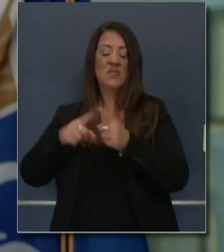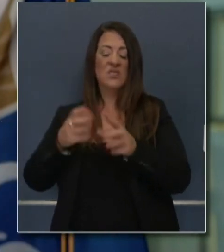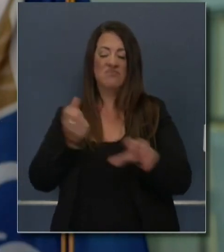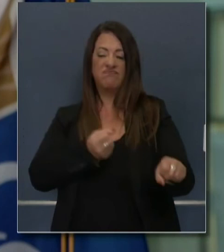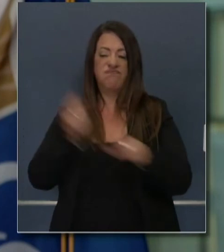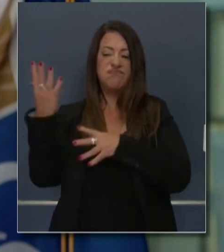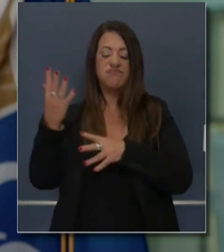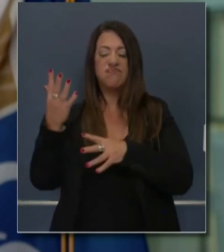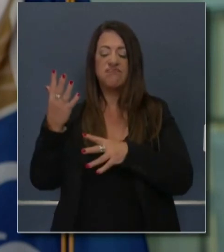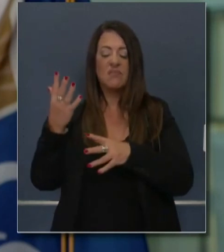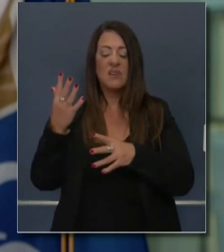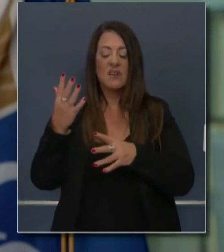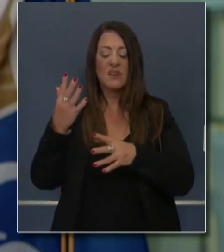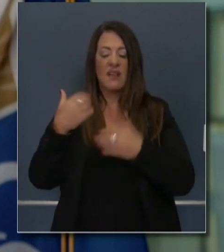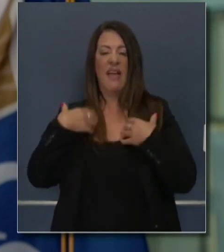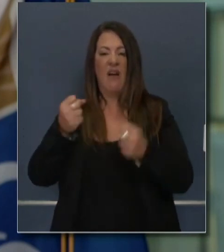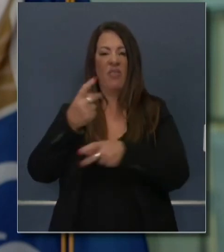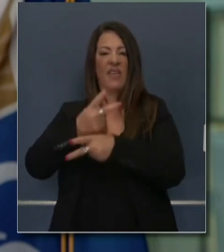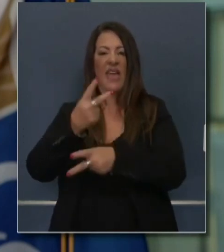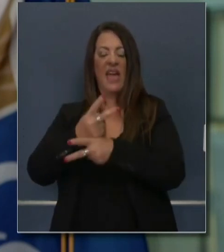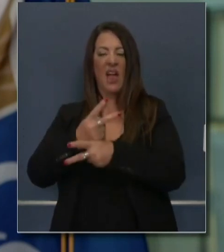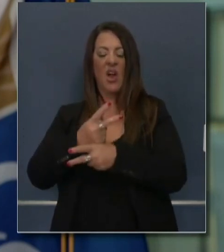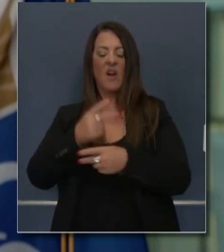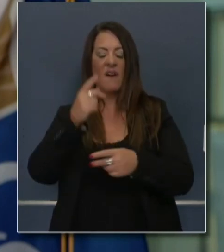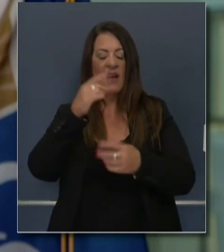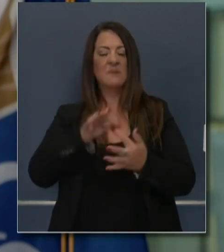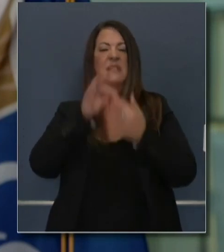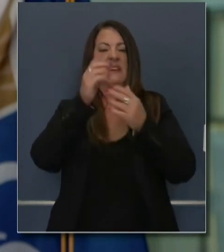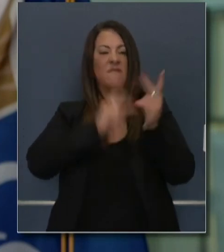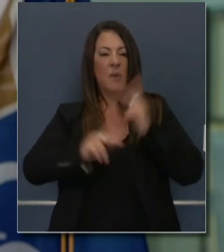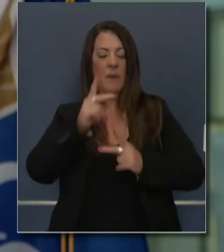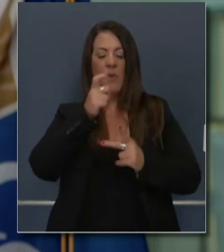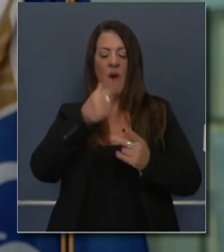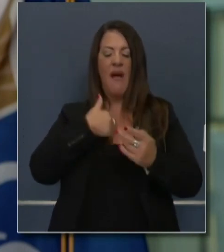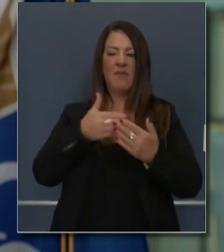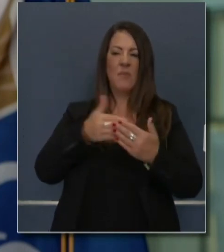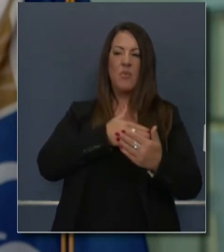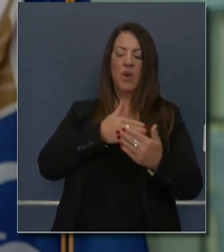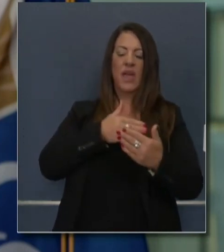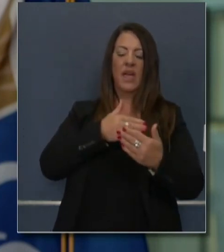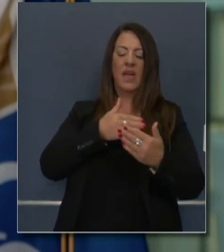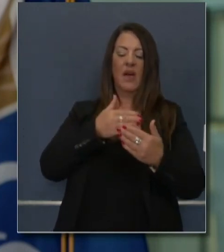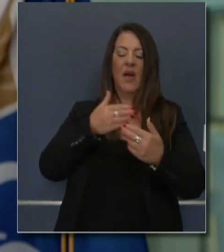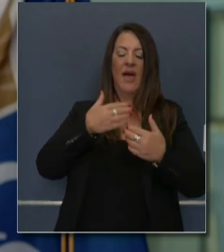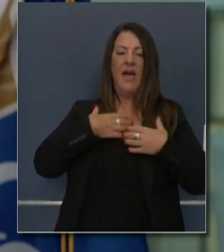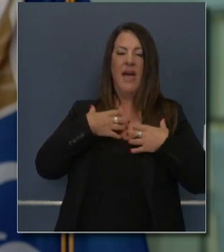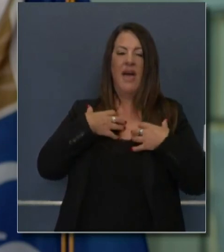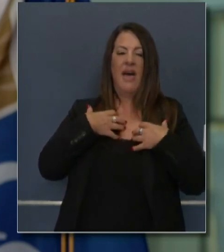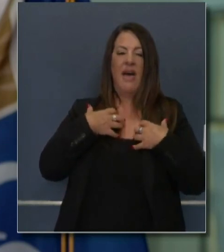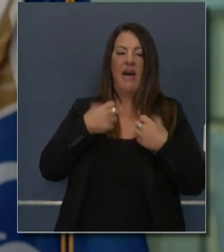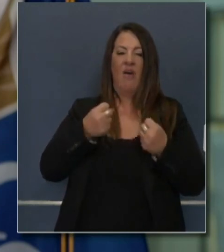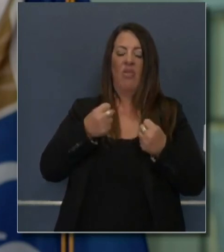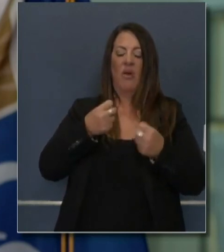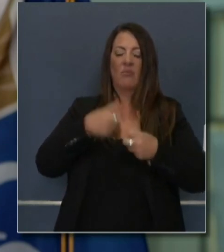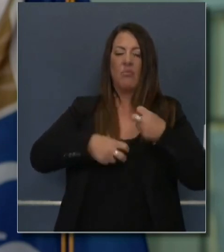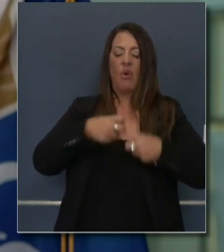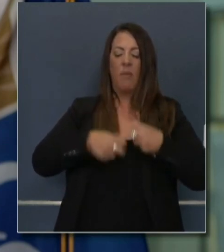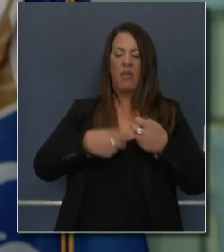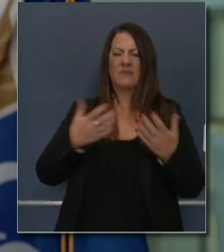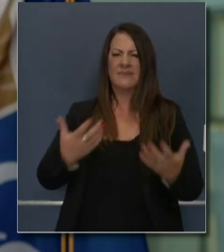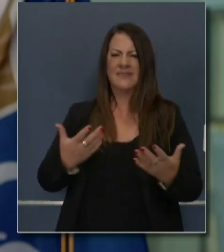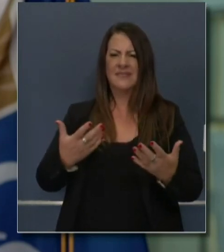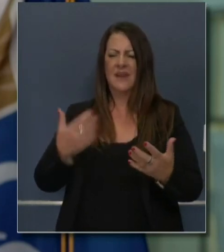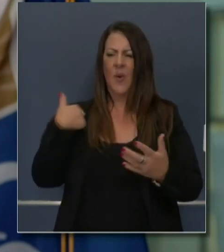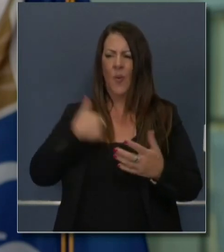with pre-existing conditions, or eliminate health care expansion by eliminating the Affordable Care Act and its progress it's made in